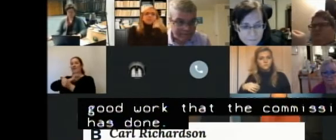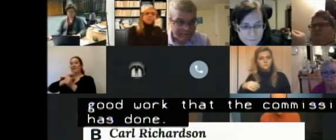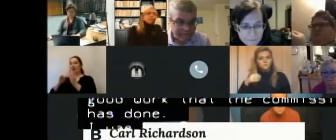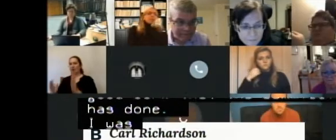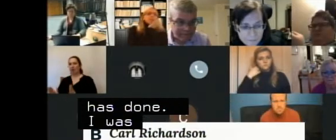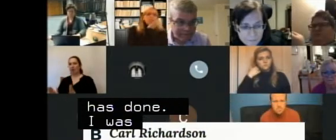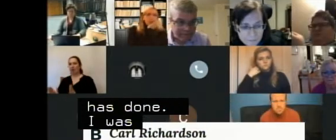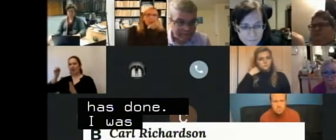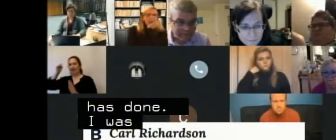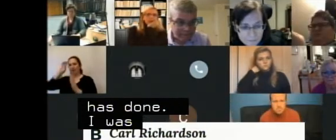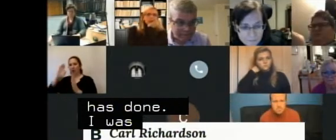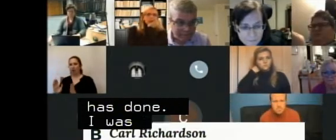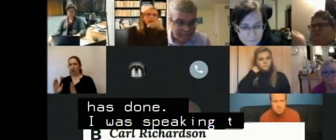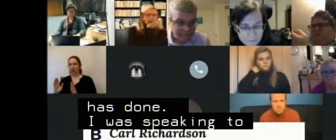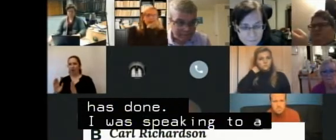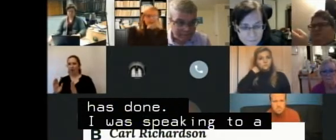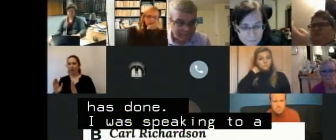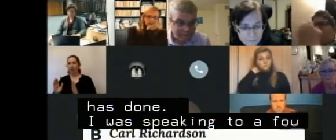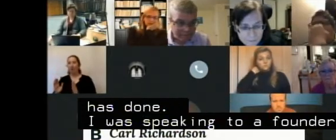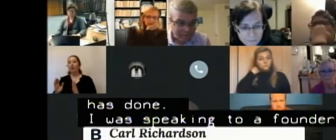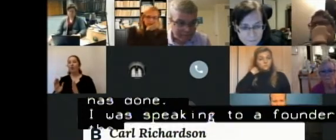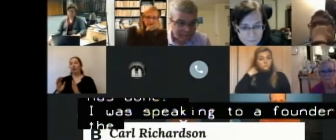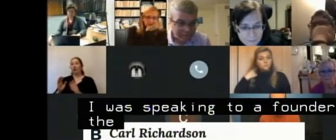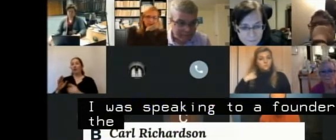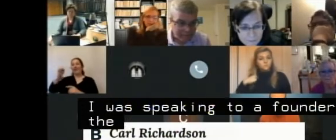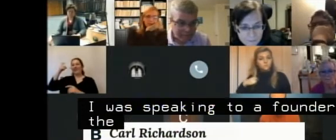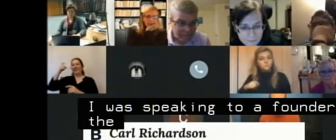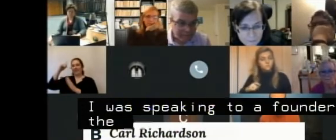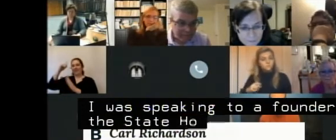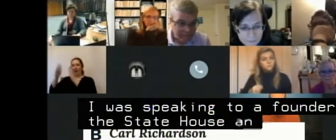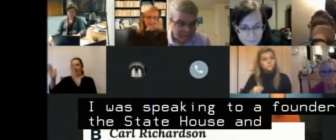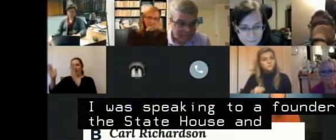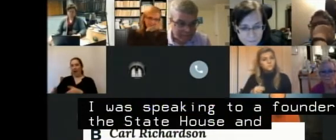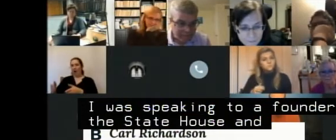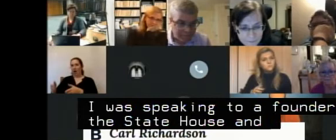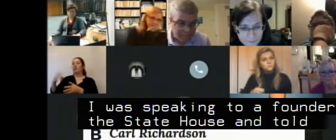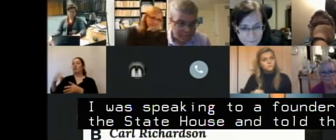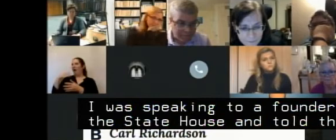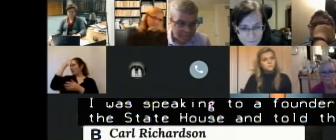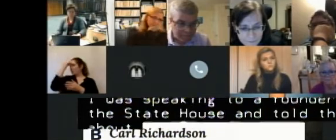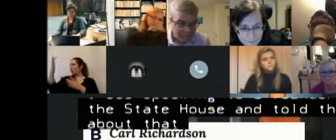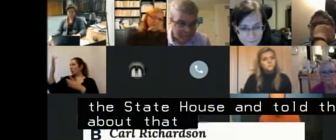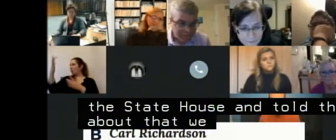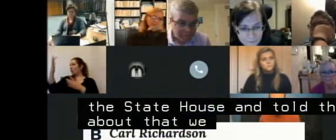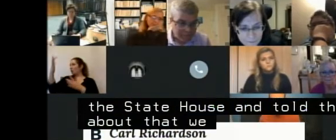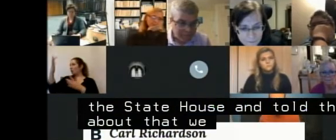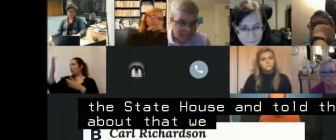statewide. That's awesome. And he's now looking into